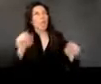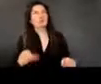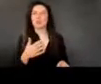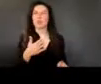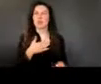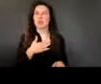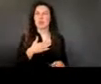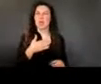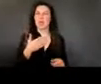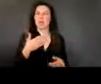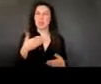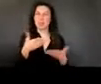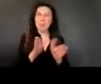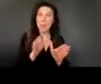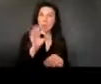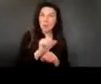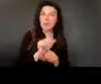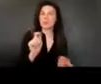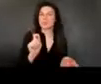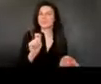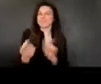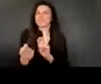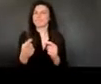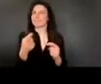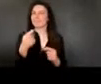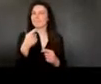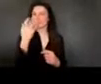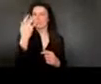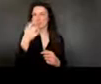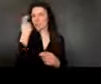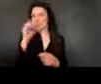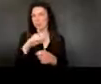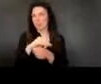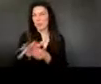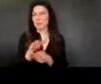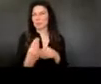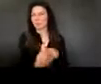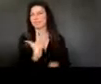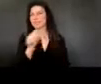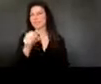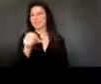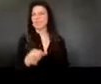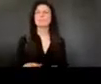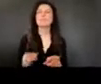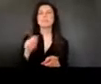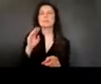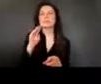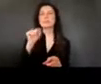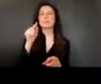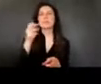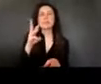my way of working. Yeah, that was really great. So another